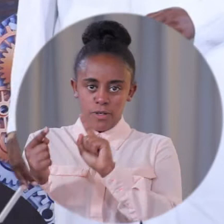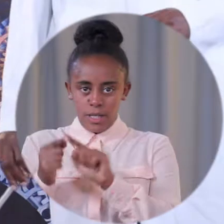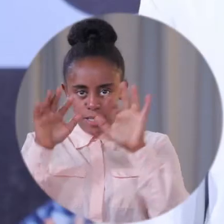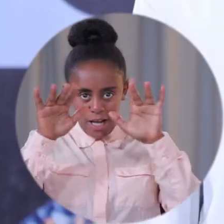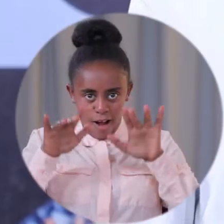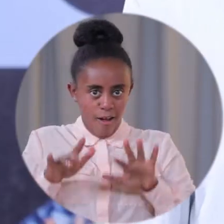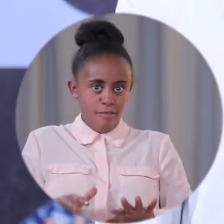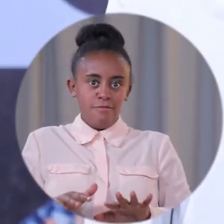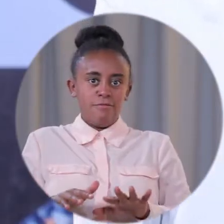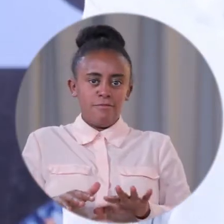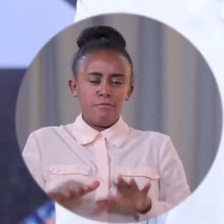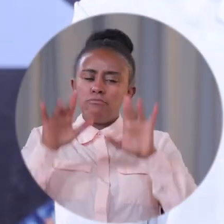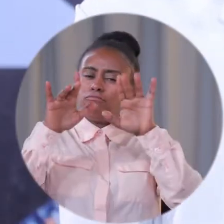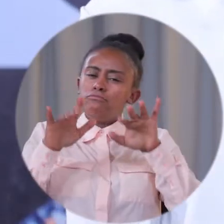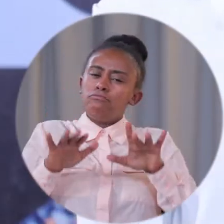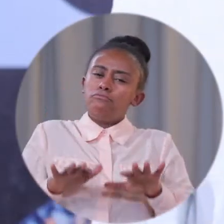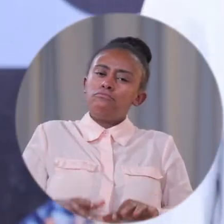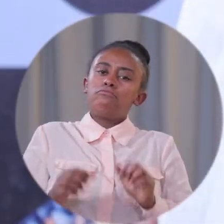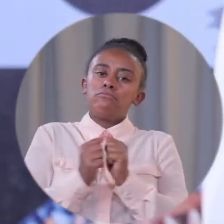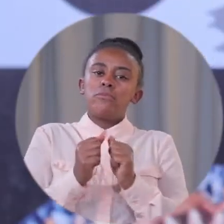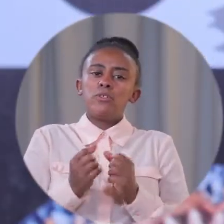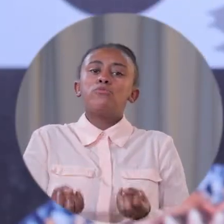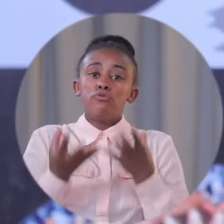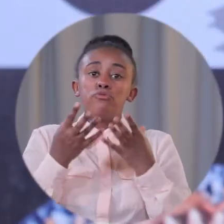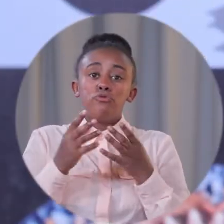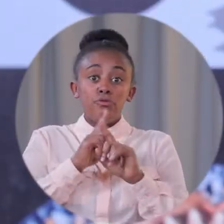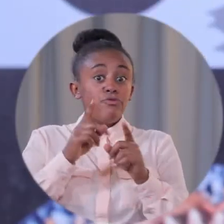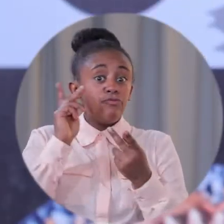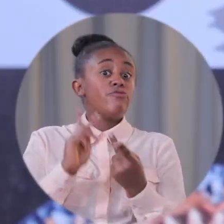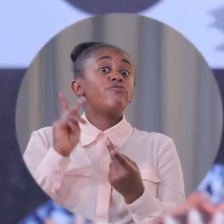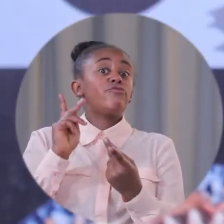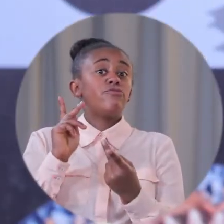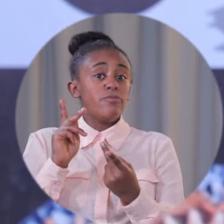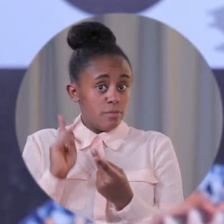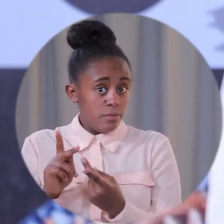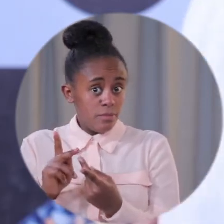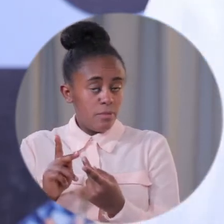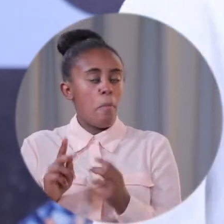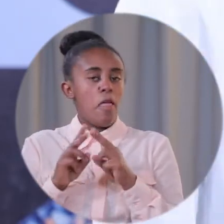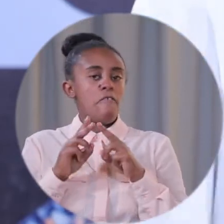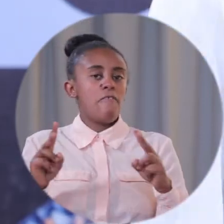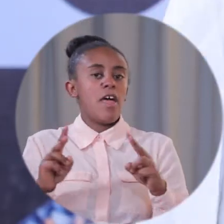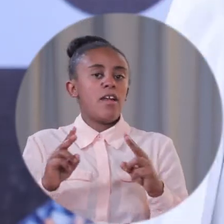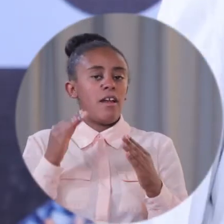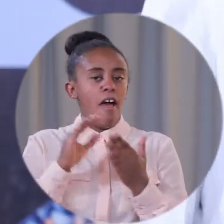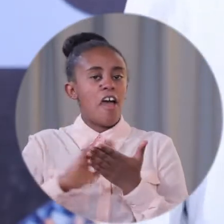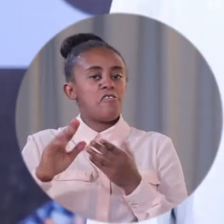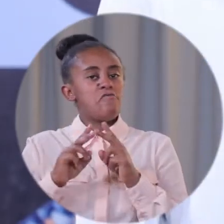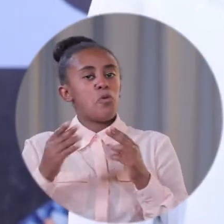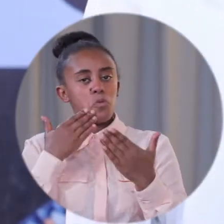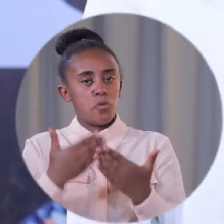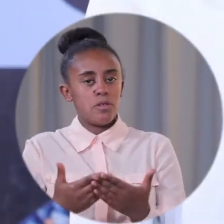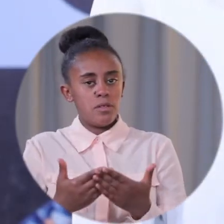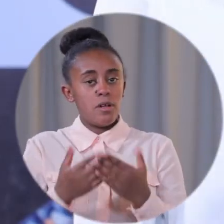rain. How many of you have got the correct answer? Very good. Very nice. Dear